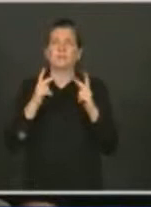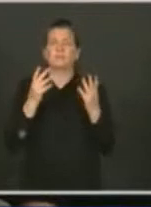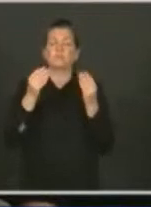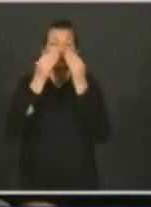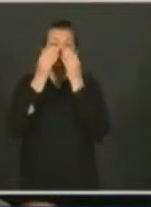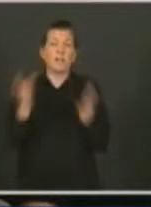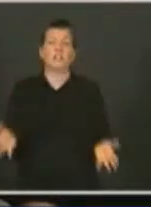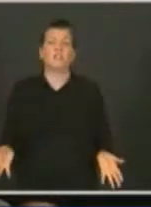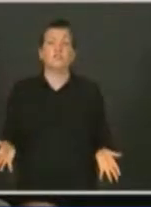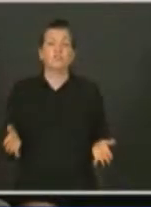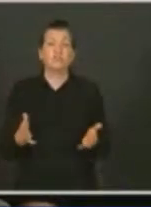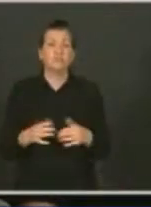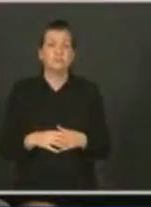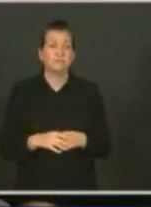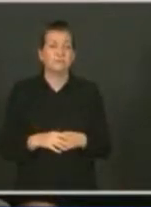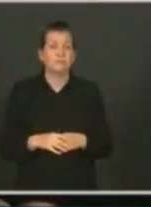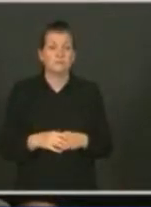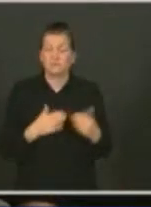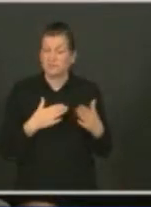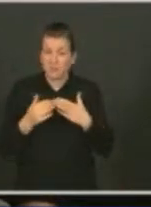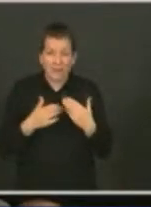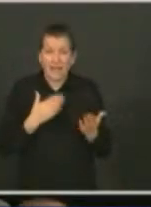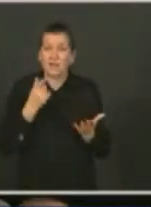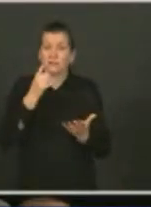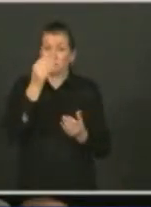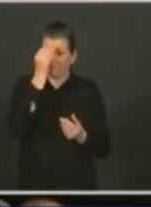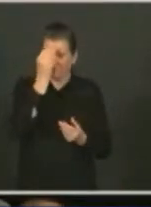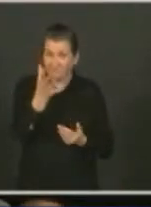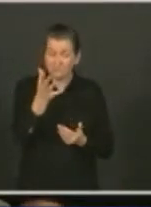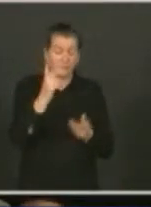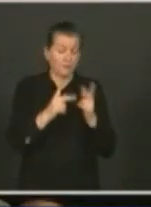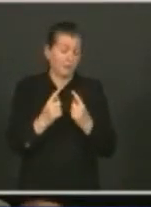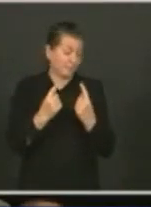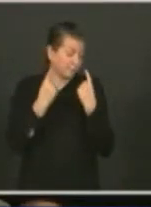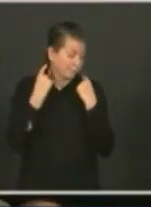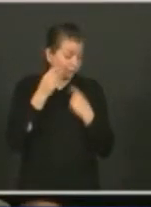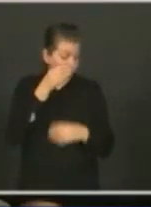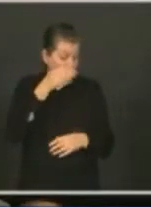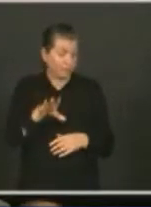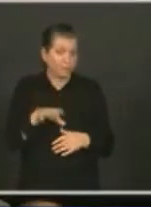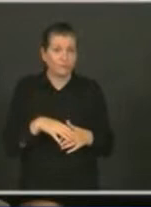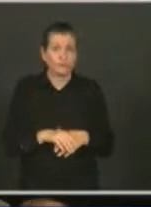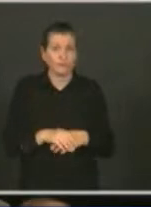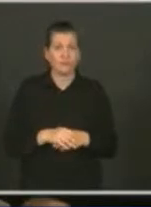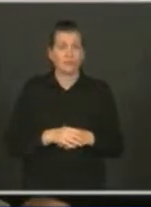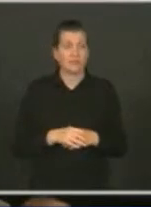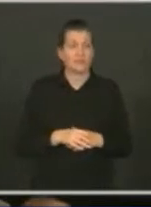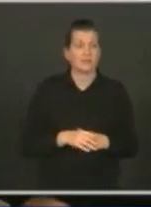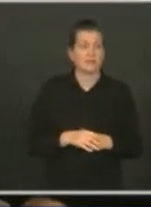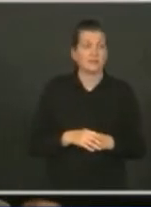say, or Governor, Dr. Raimondo, or whoever, that the people are not going to follow it?